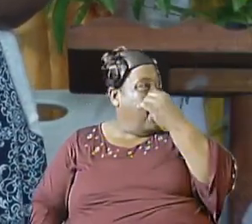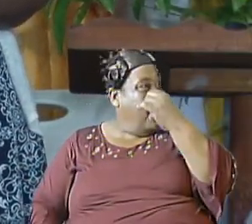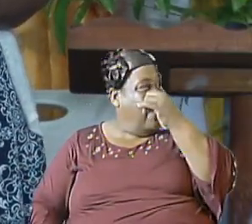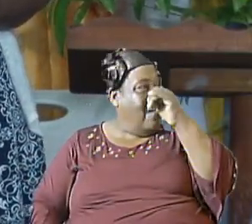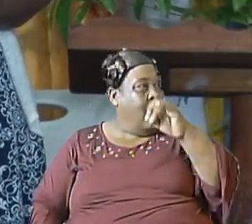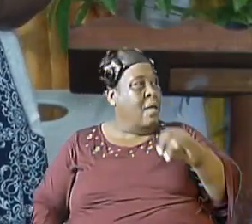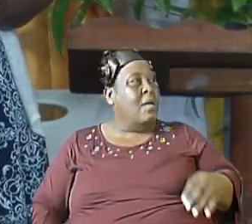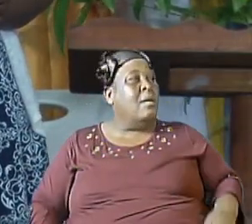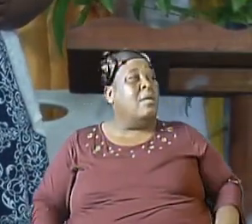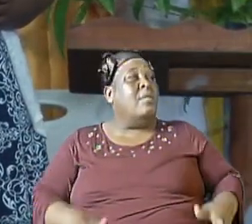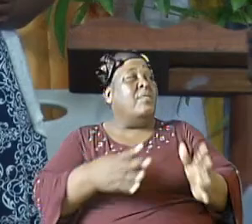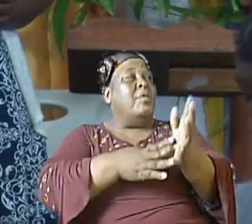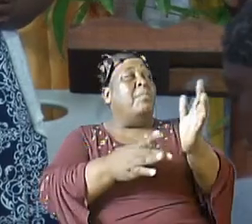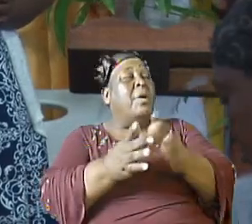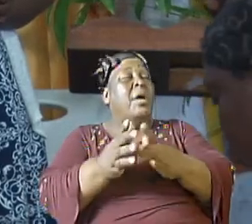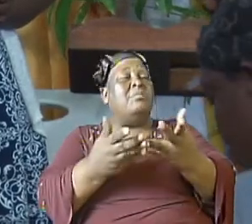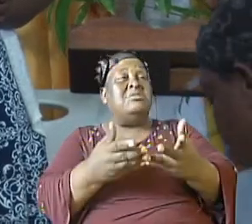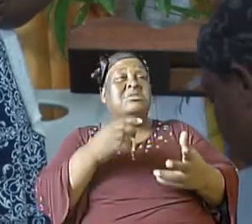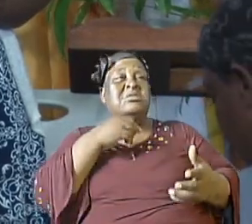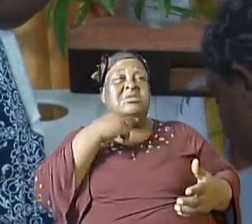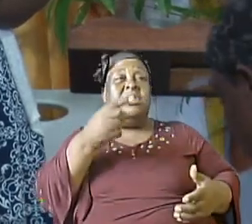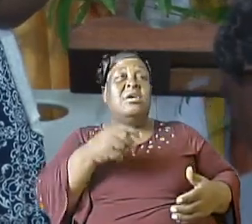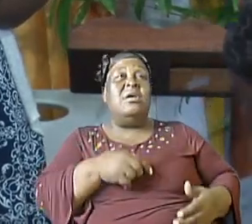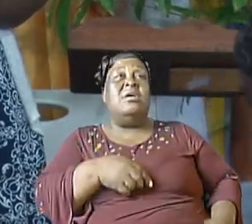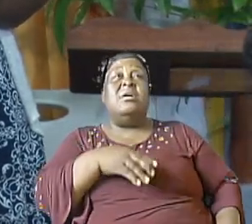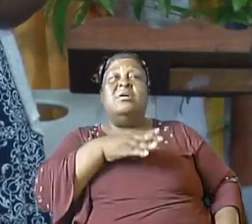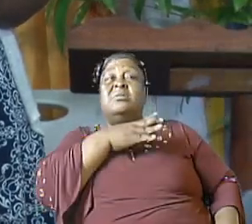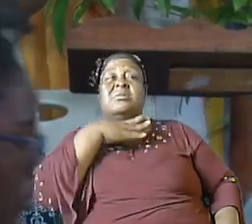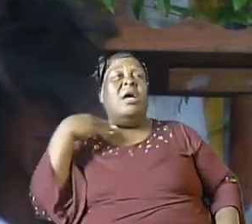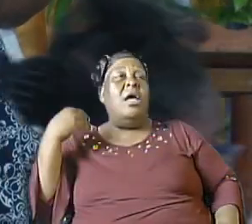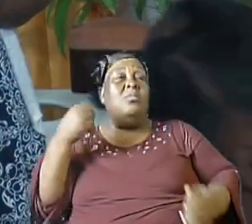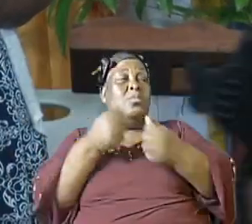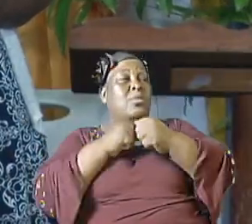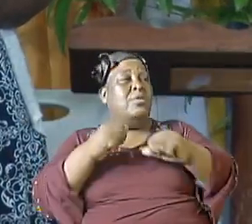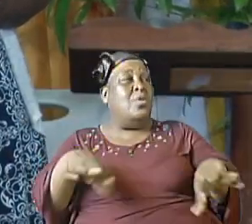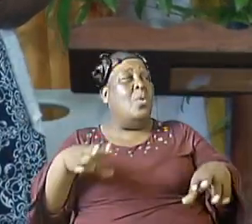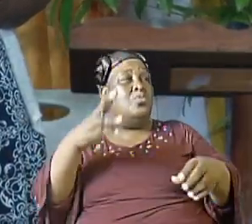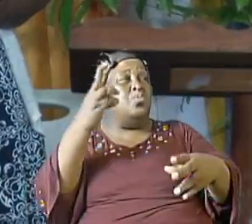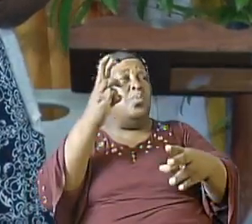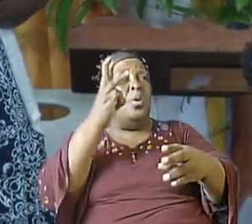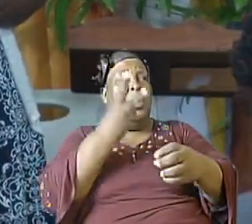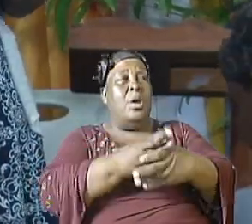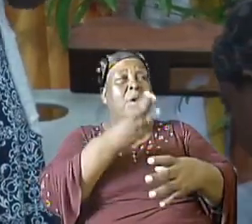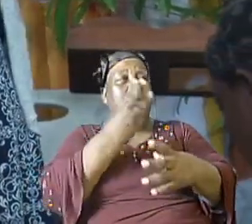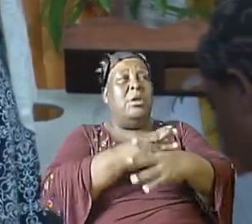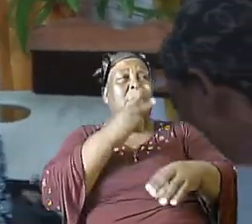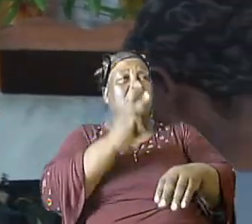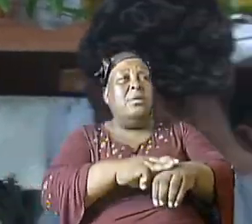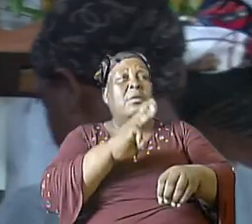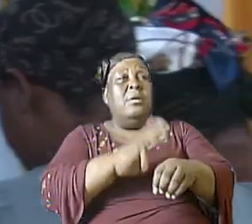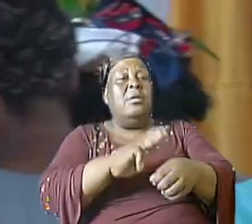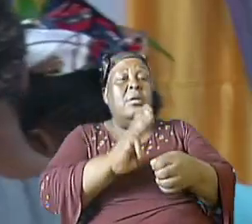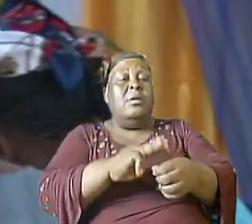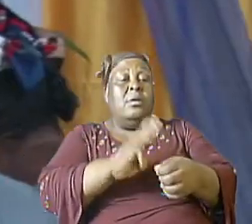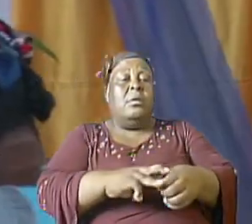demise. The Bible said, you shall be cut off and die without remedy. Don't let that happen to